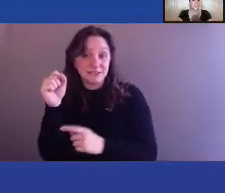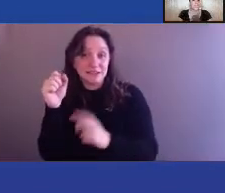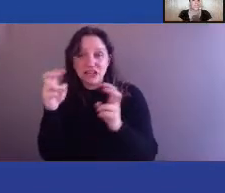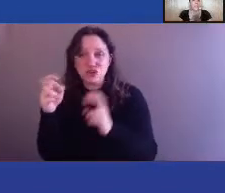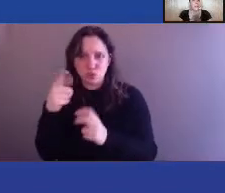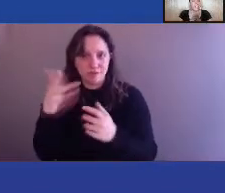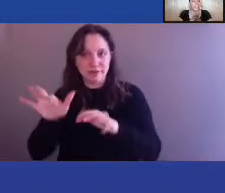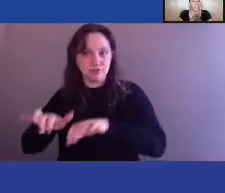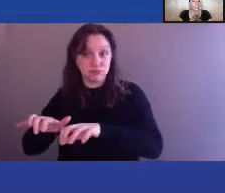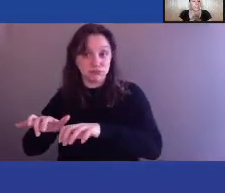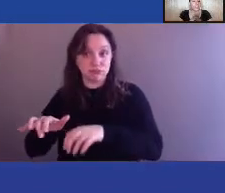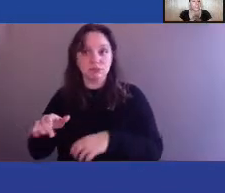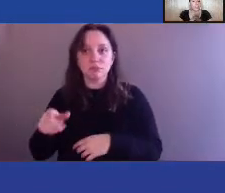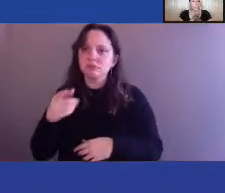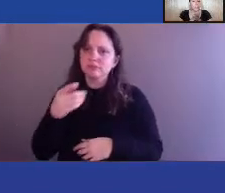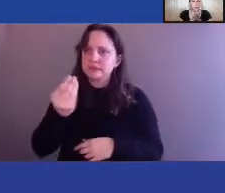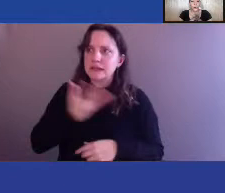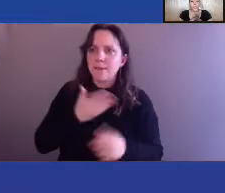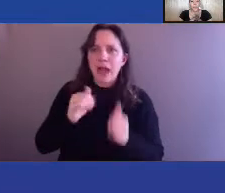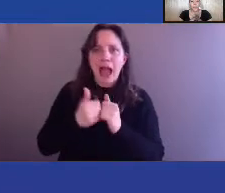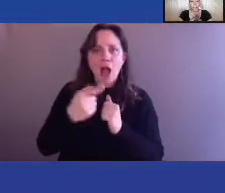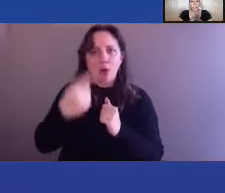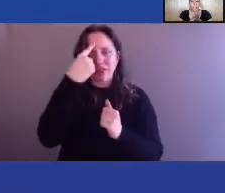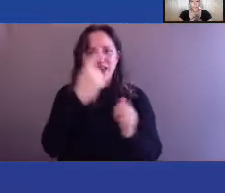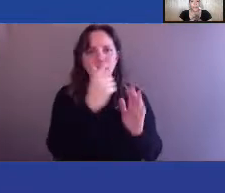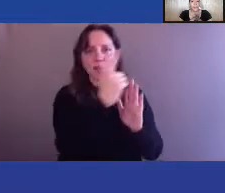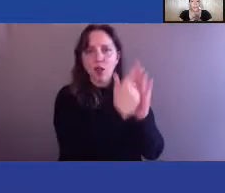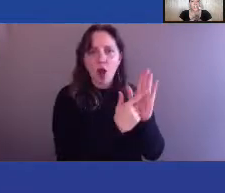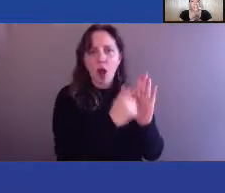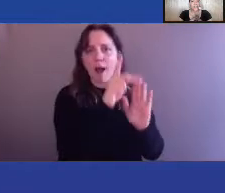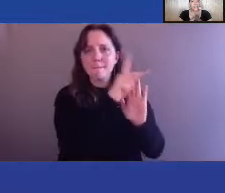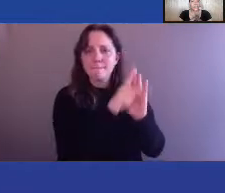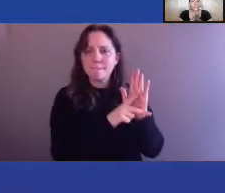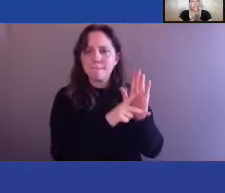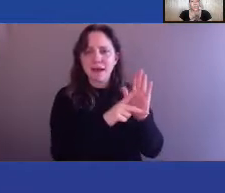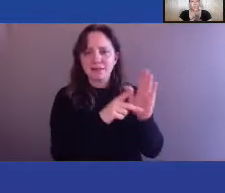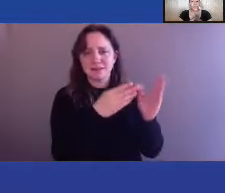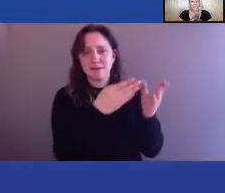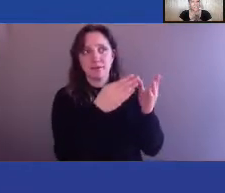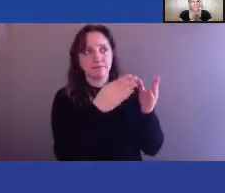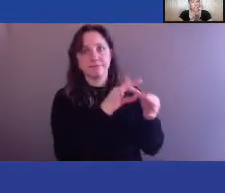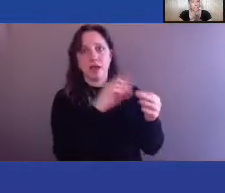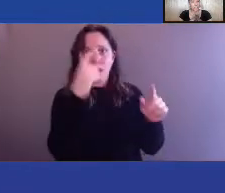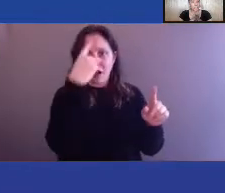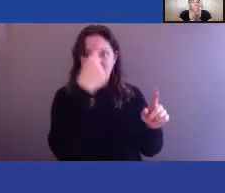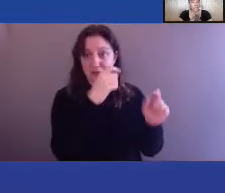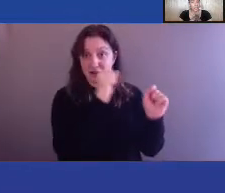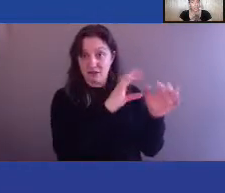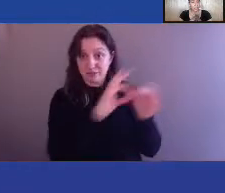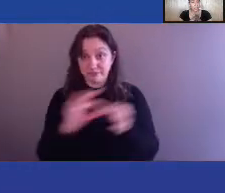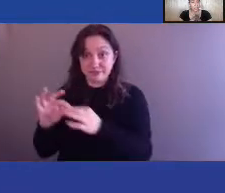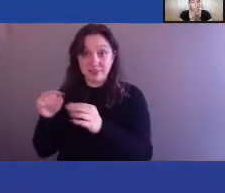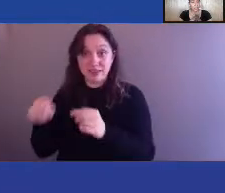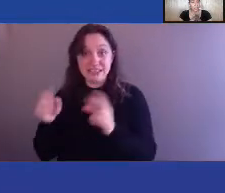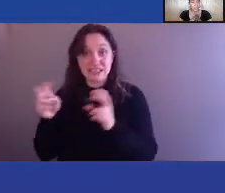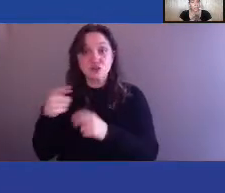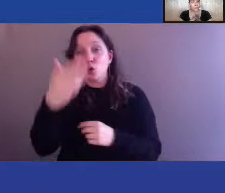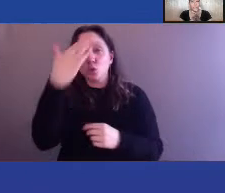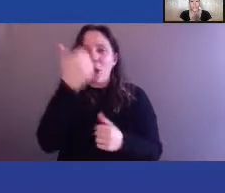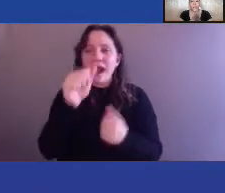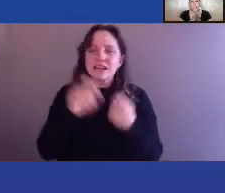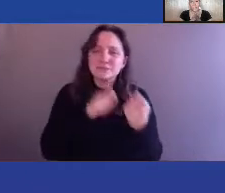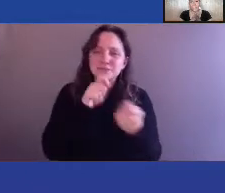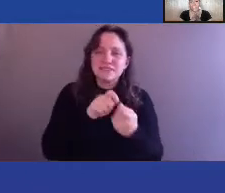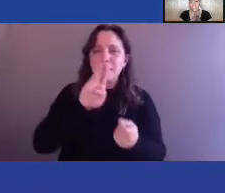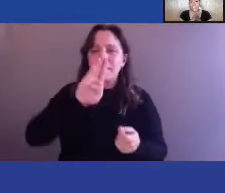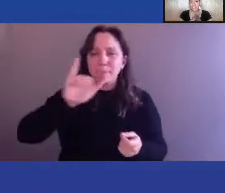Maybe, does anyone have an example of a bill or a law that affects you or relates to your chosen issue? You